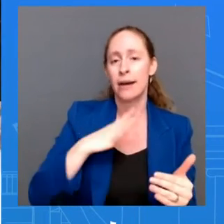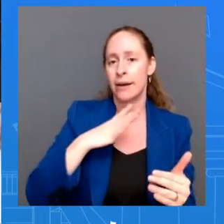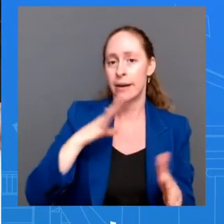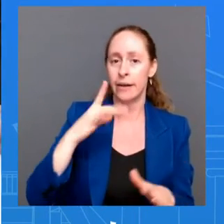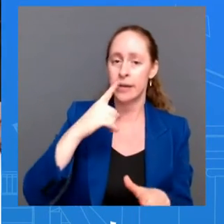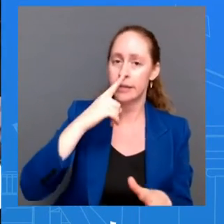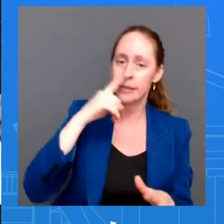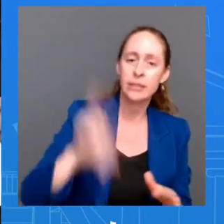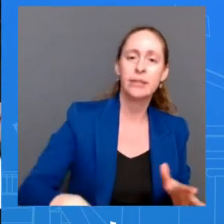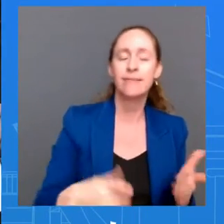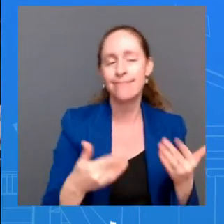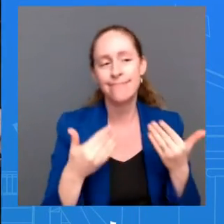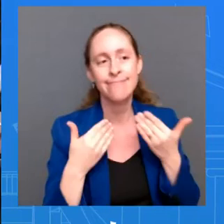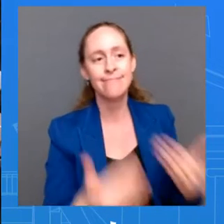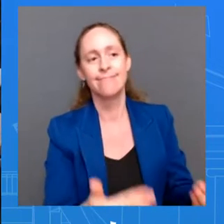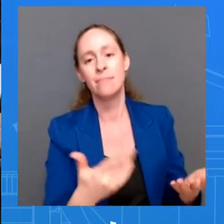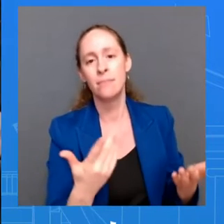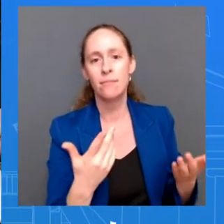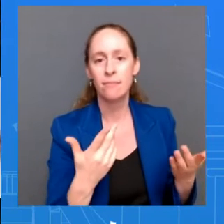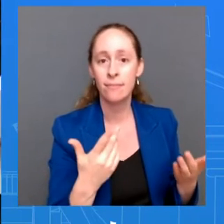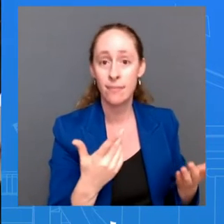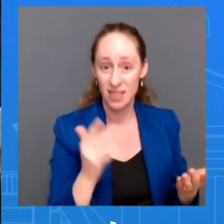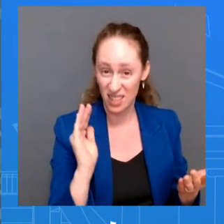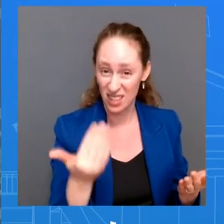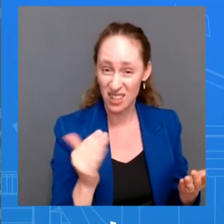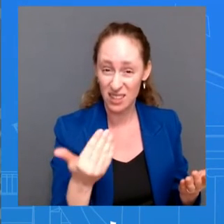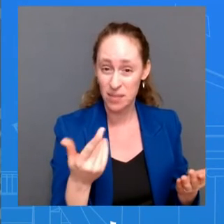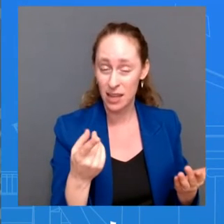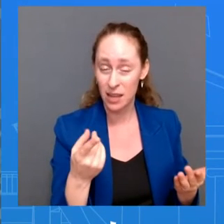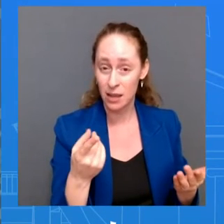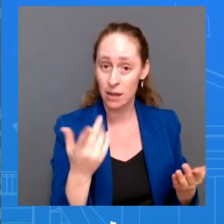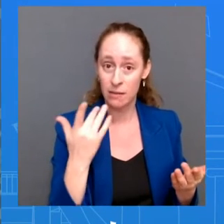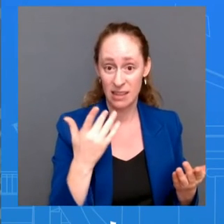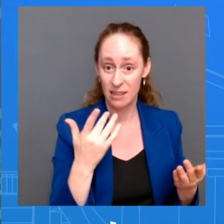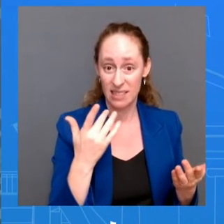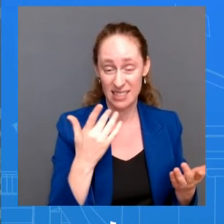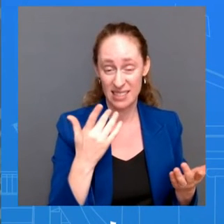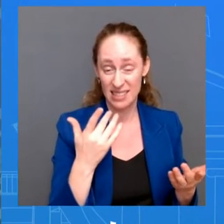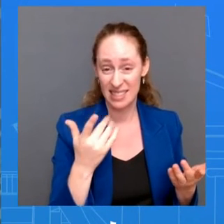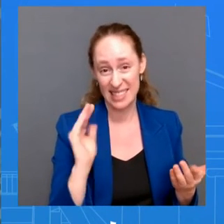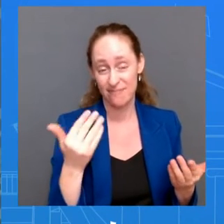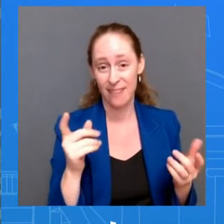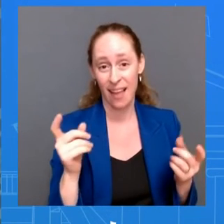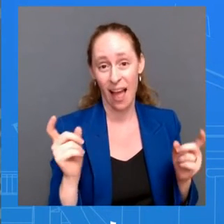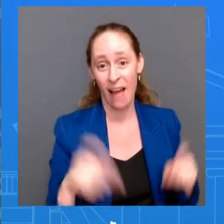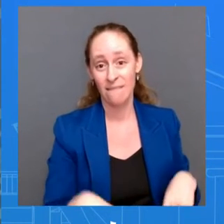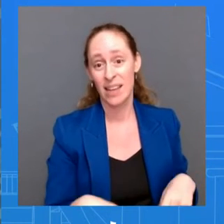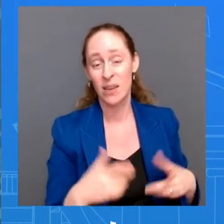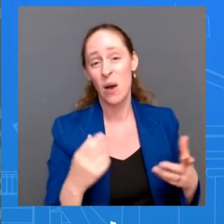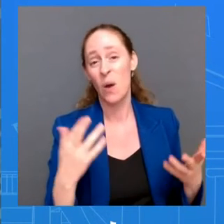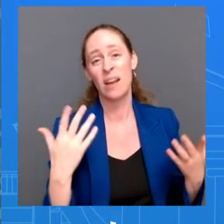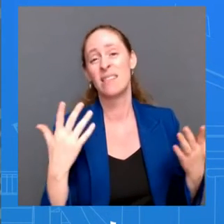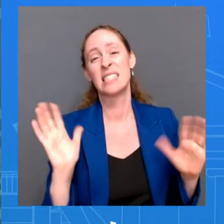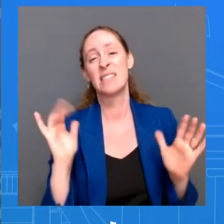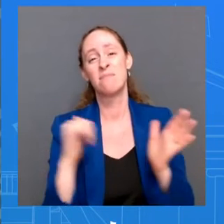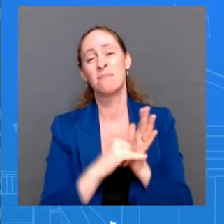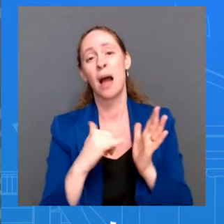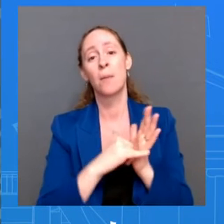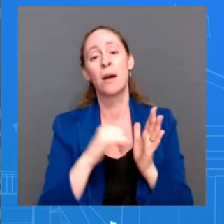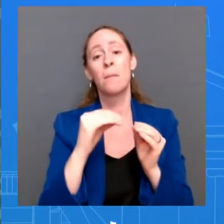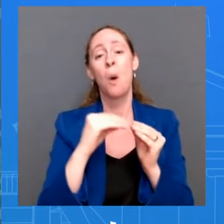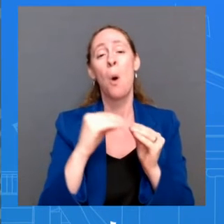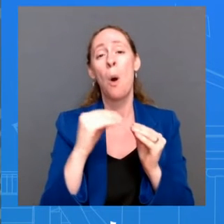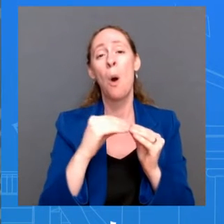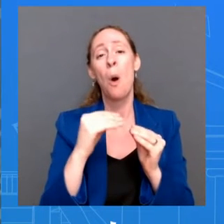kind of it in terms of what this Congress can do? So I just want to be really clear here. This choice is not between this